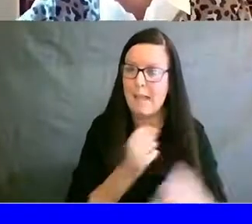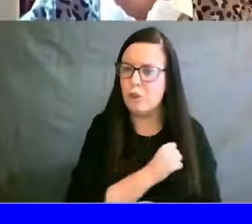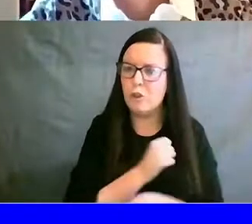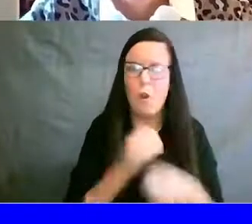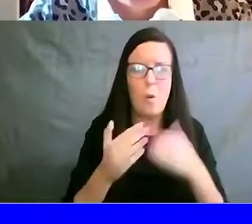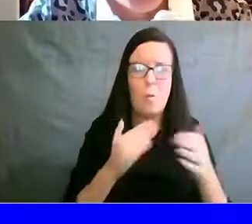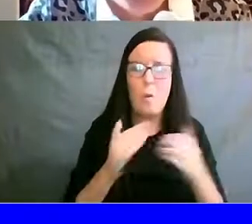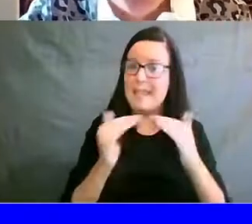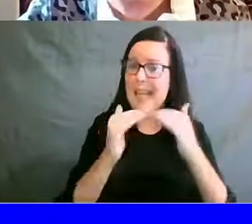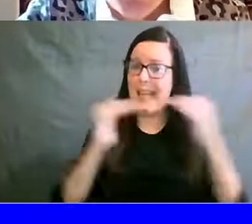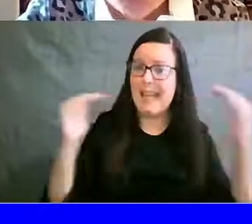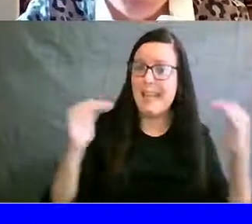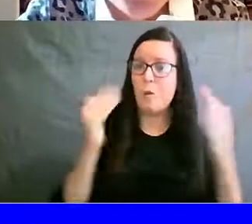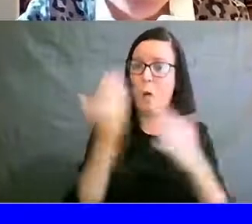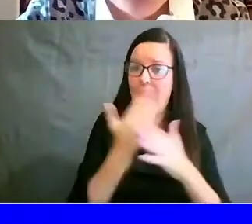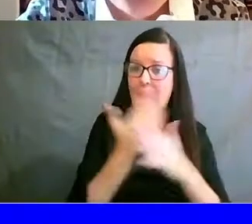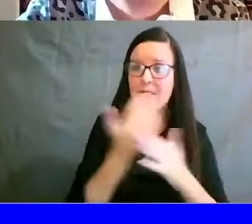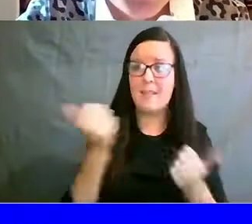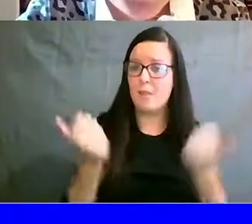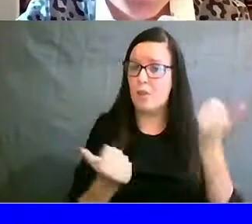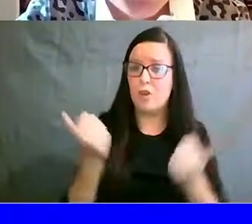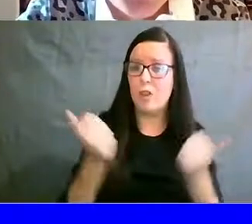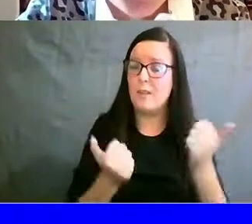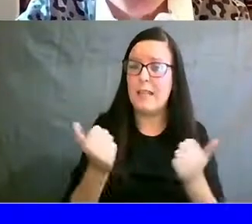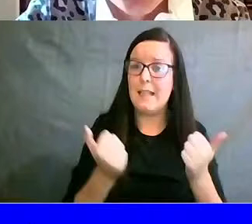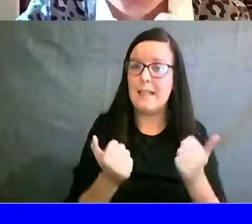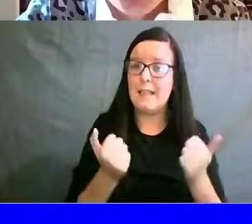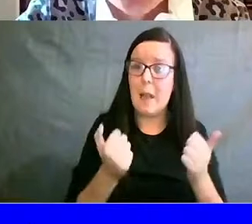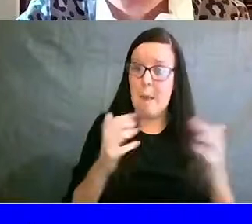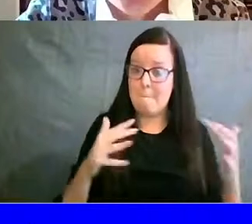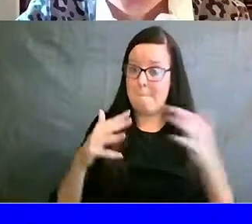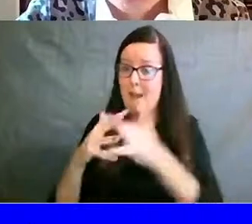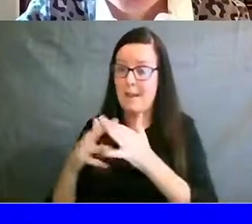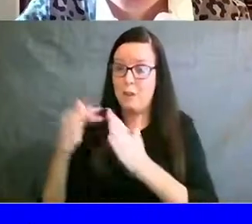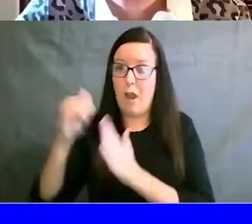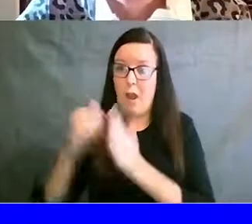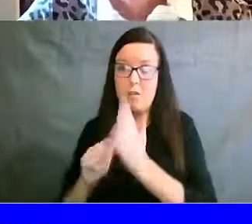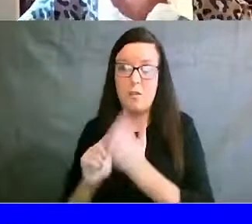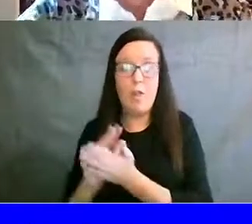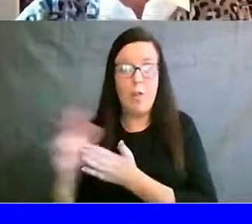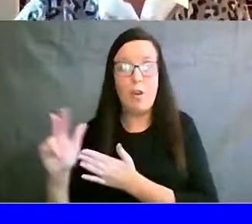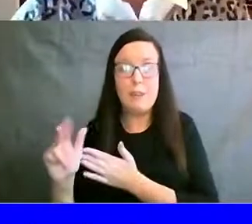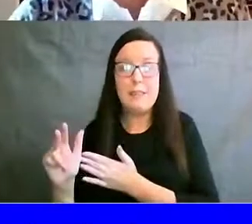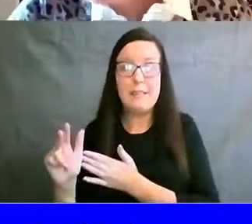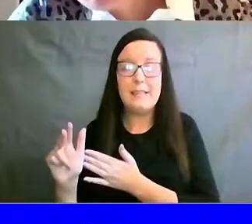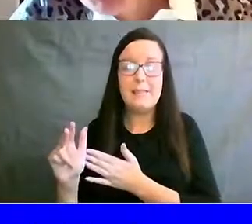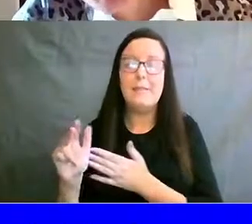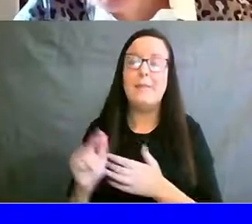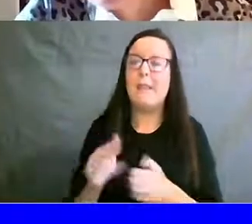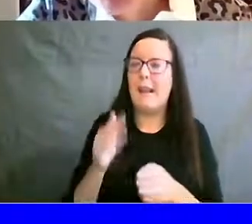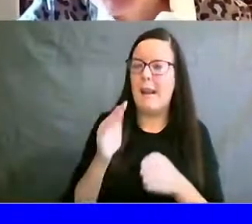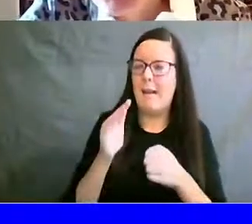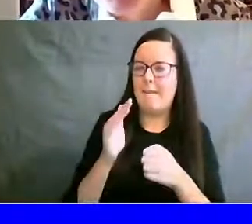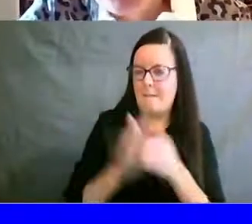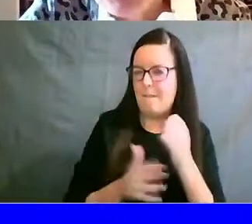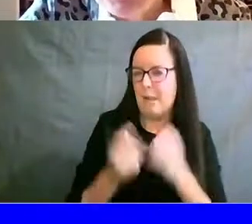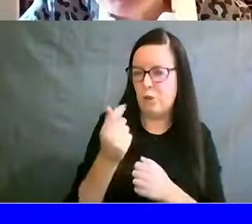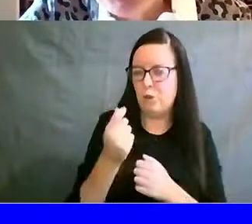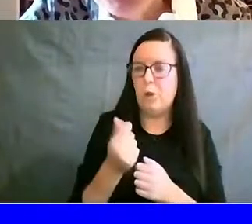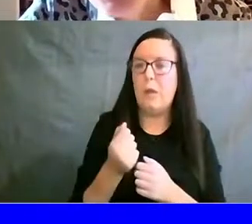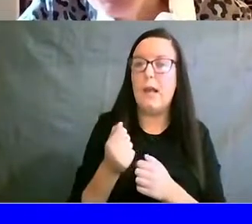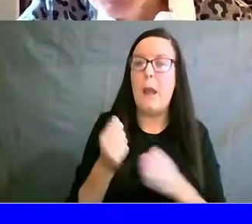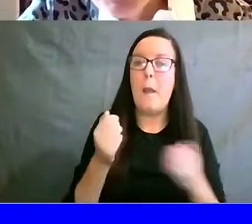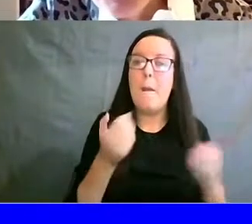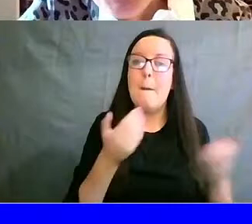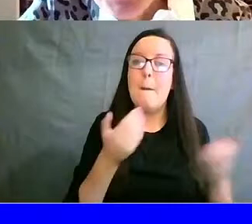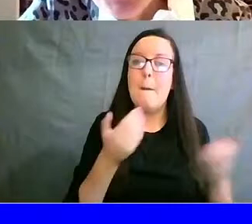effective access to justice as required by Article 13. So the next slide, and I'll finish on this, is about preparations for